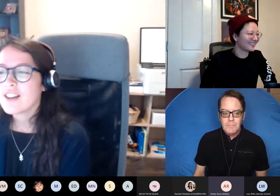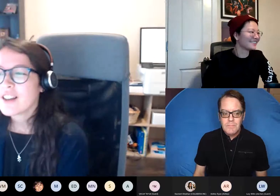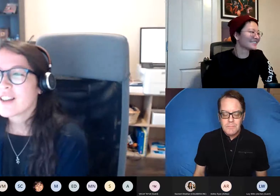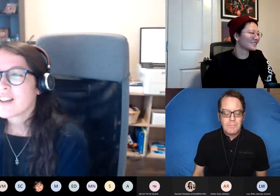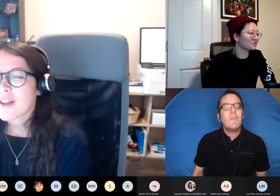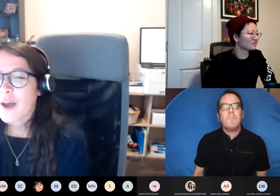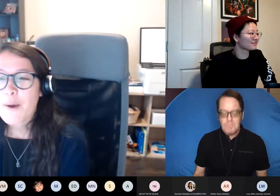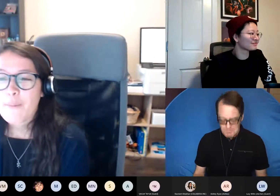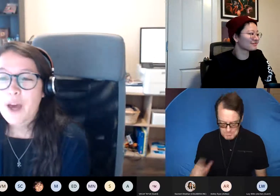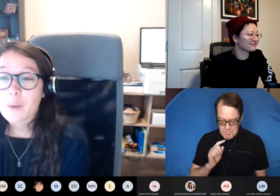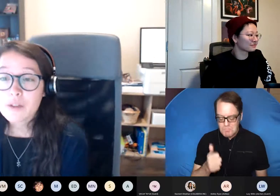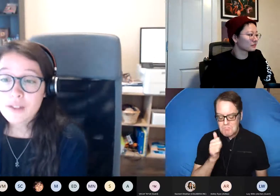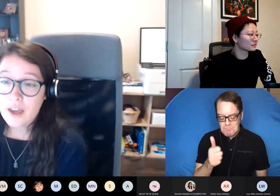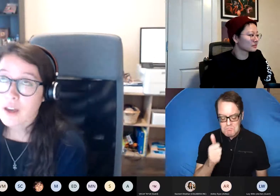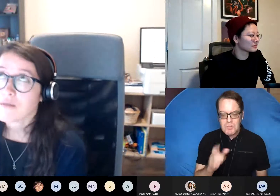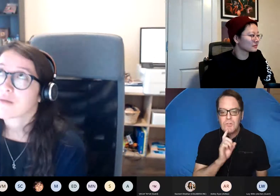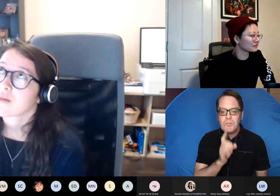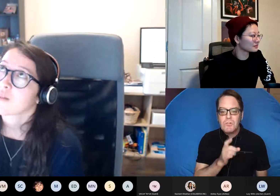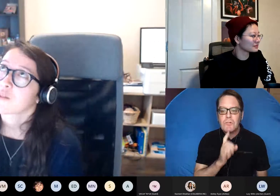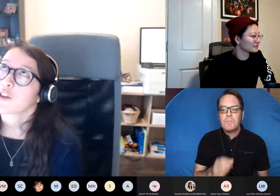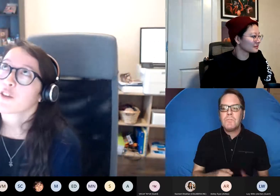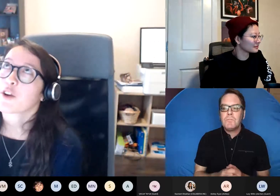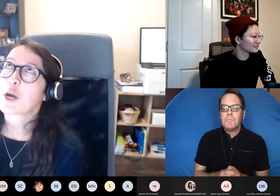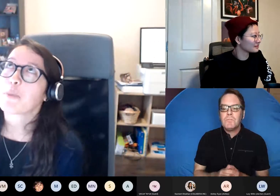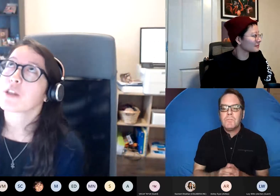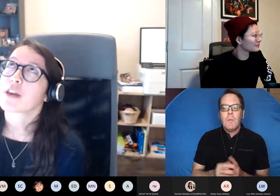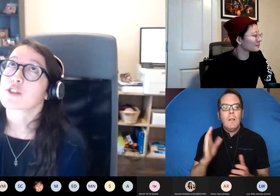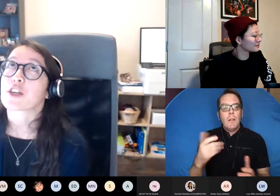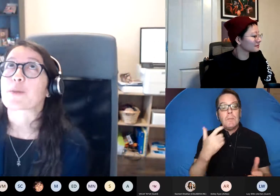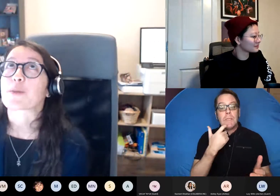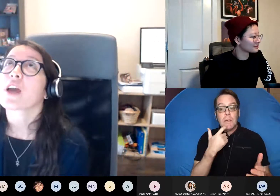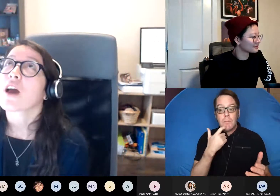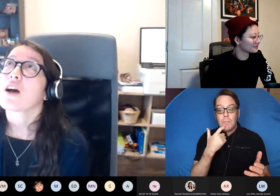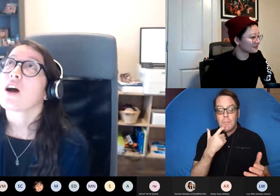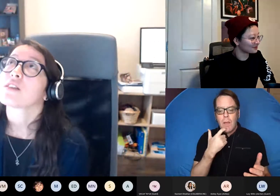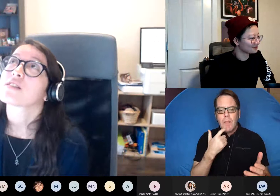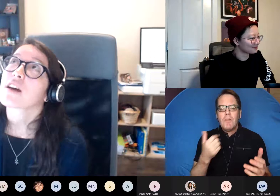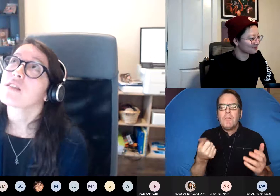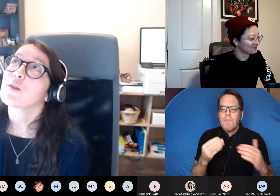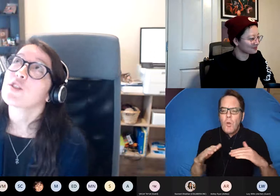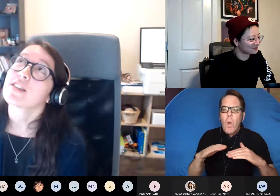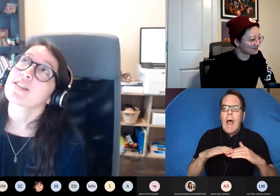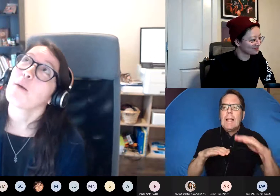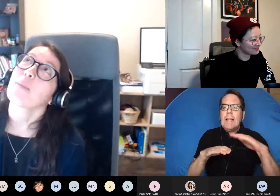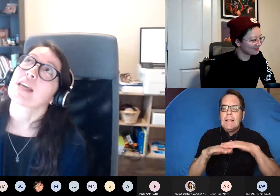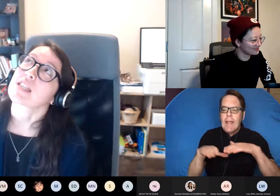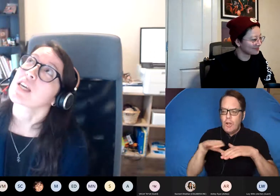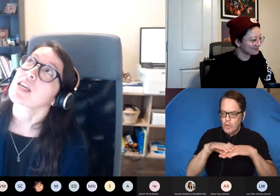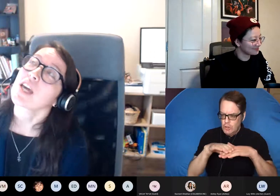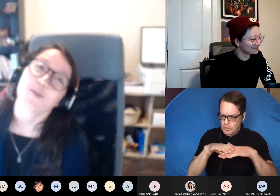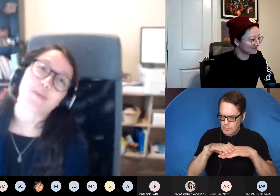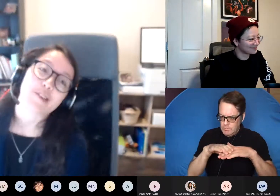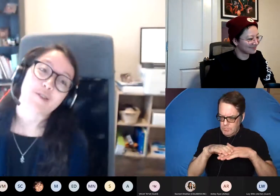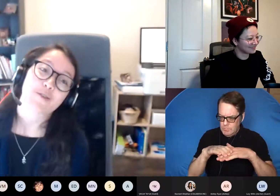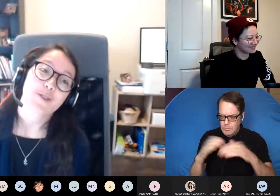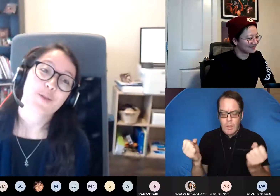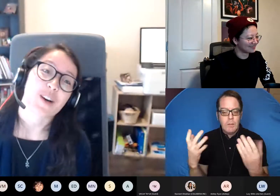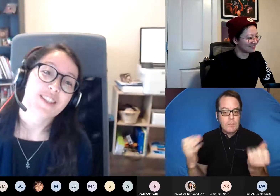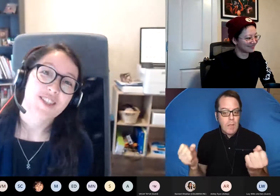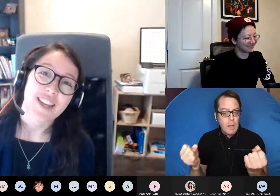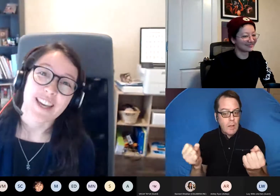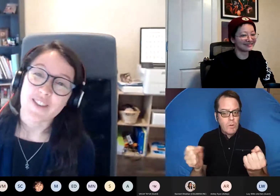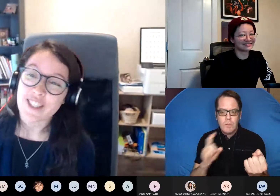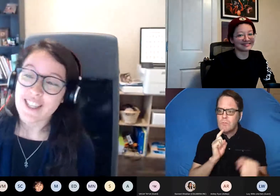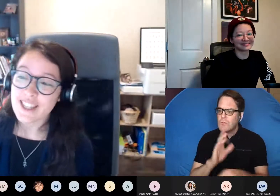Sure. I will say there are a couple layers here. Sign language is amazing and beautiful